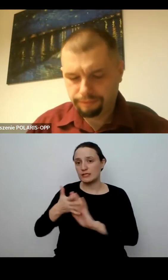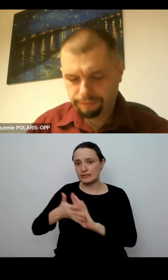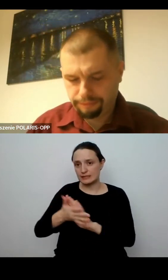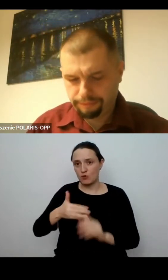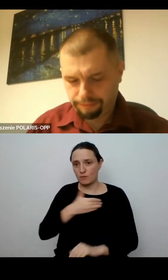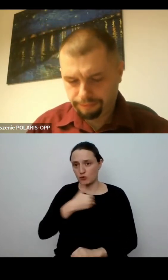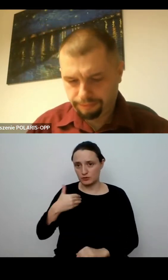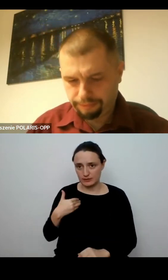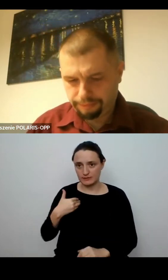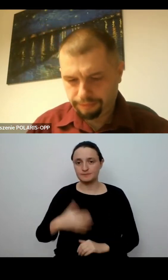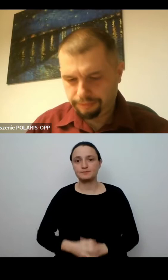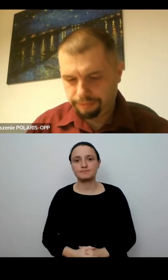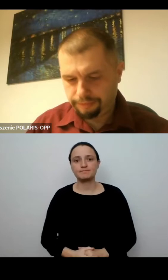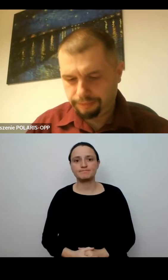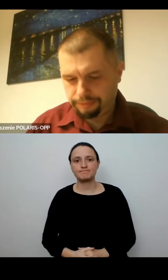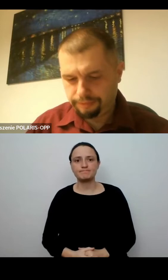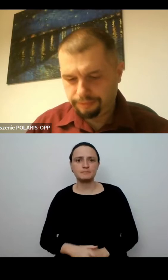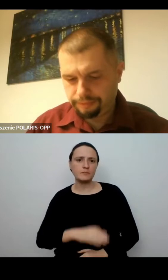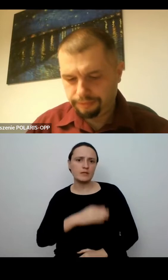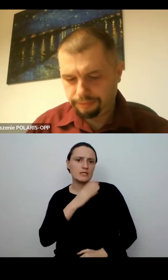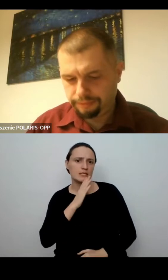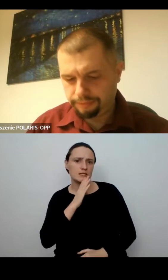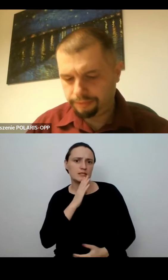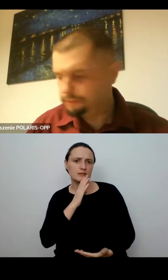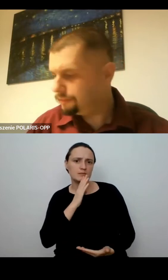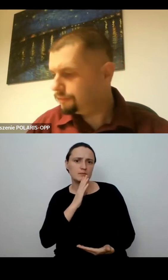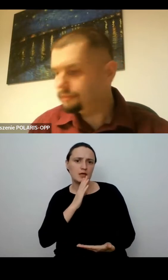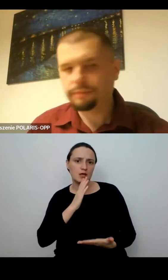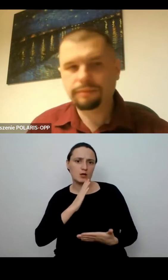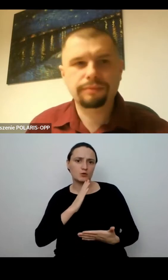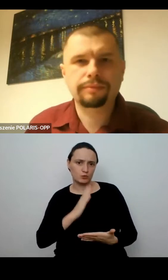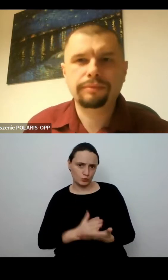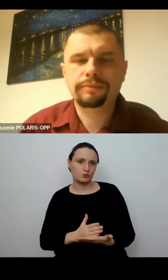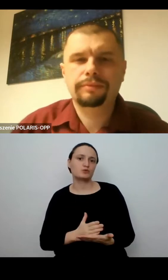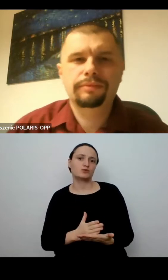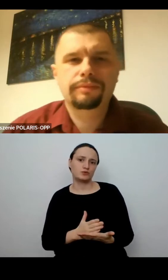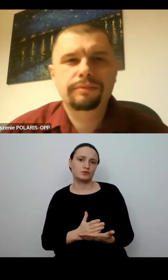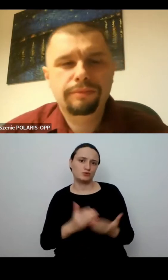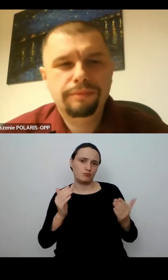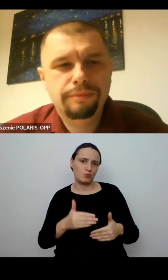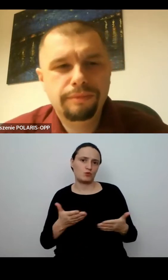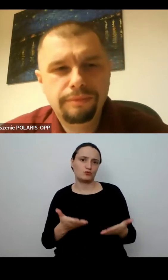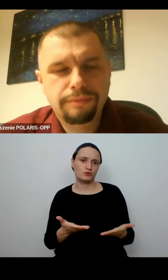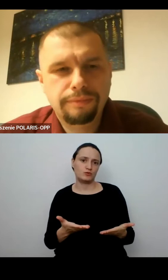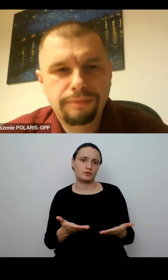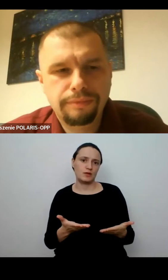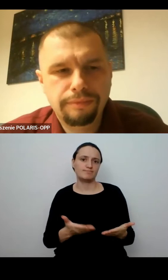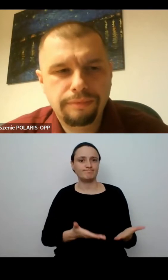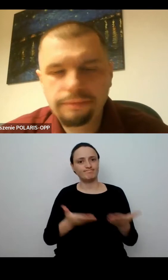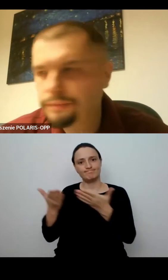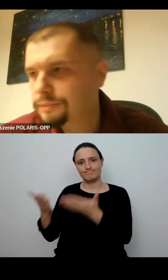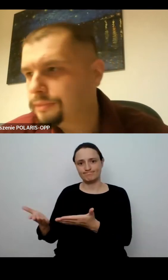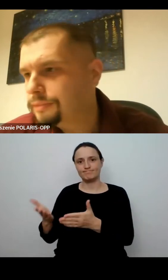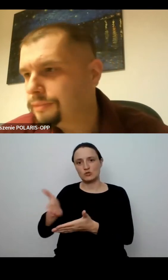All right, I think we can now proceed with our lecture. So Yuri, the floor is yours. Could you